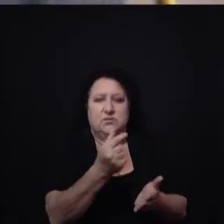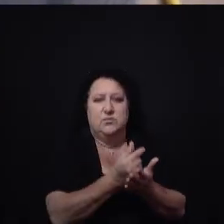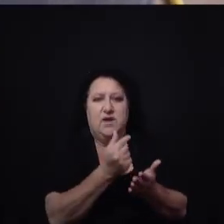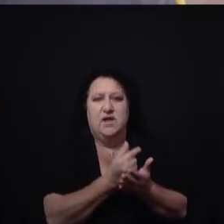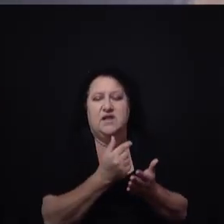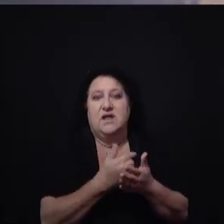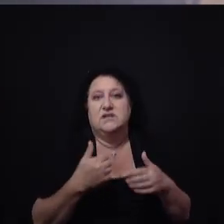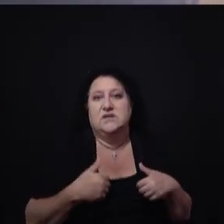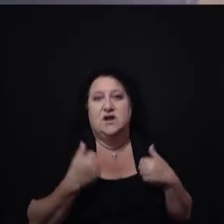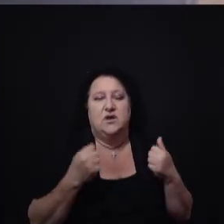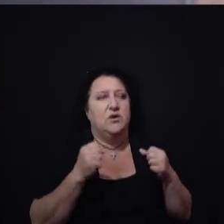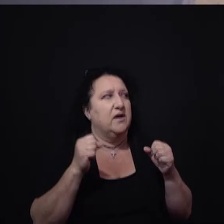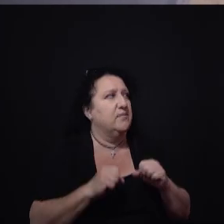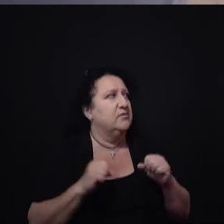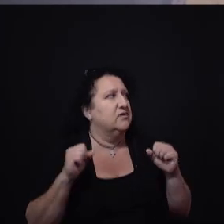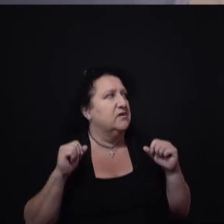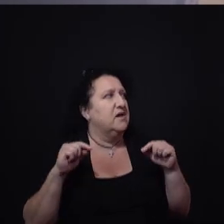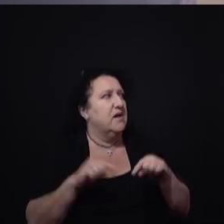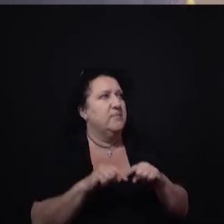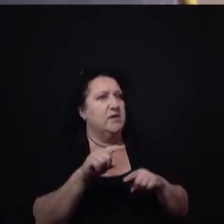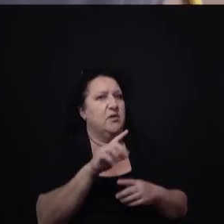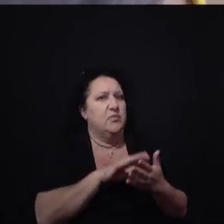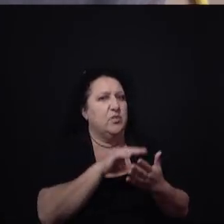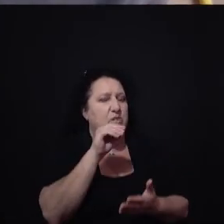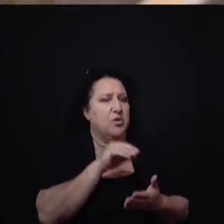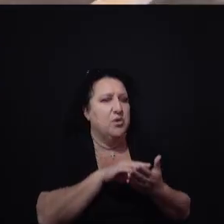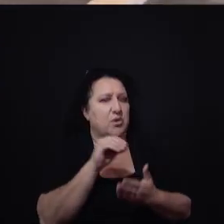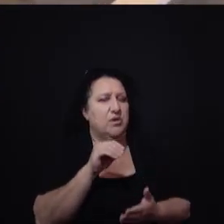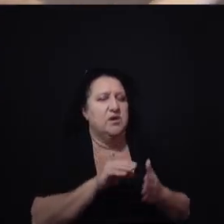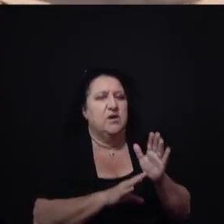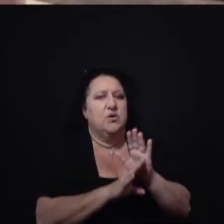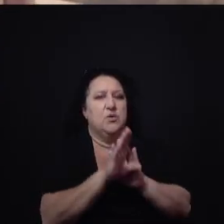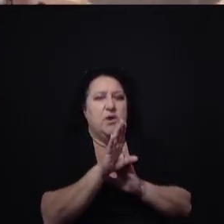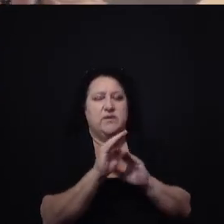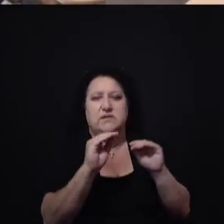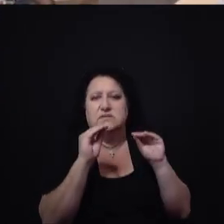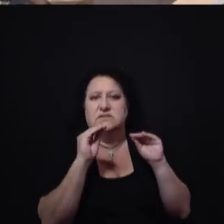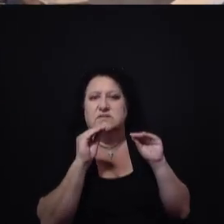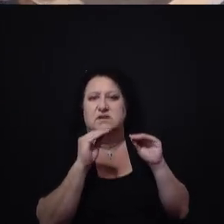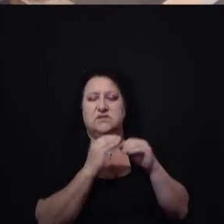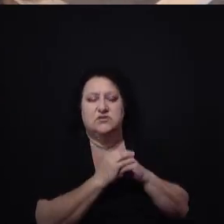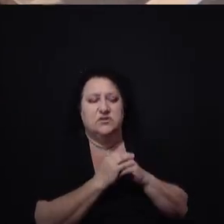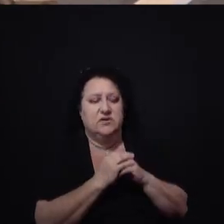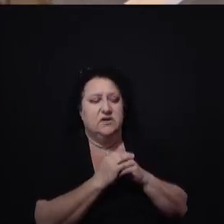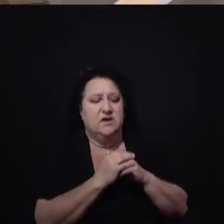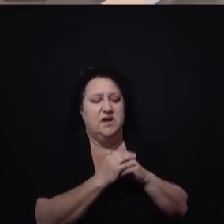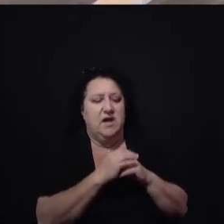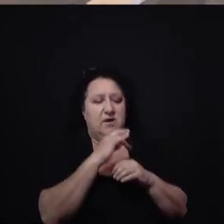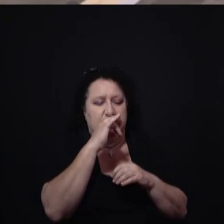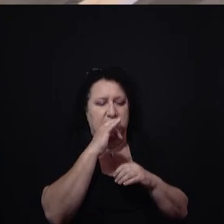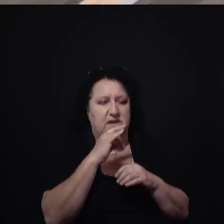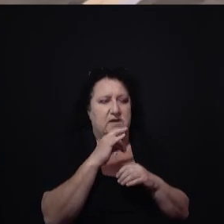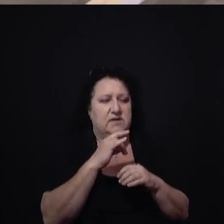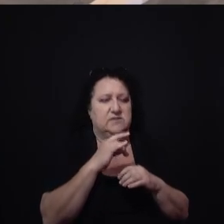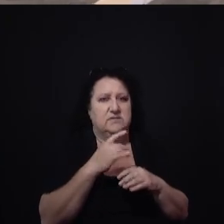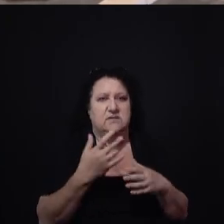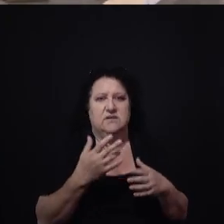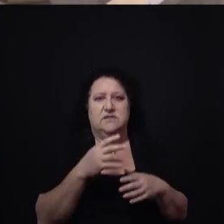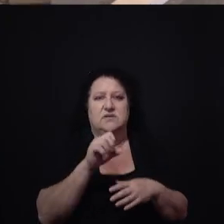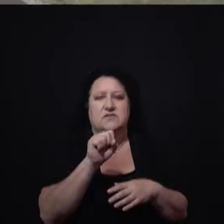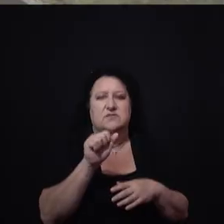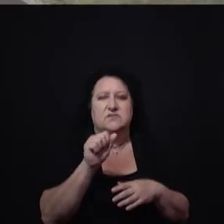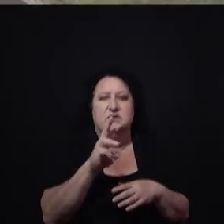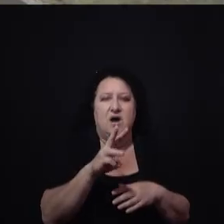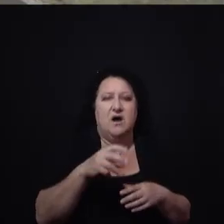that are here, that are learning, that are growing. And then you teach one of these kids how to run a saw, run a drill, do something, and they turn around and teach somebody else. And it's